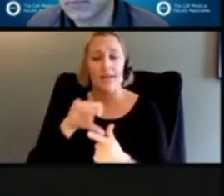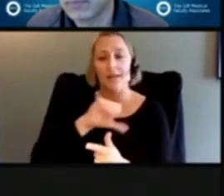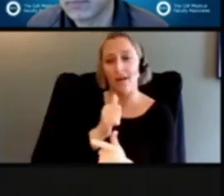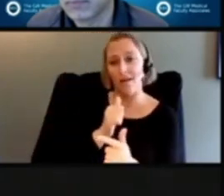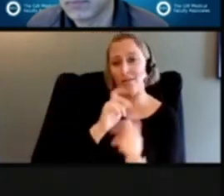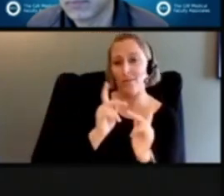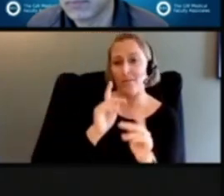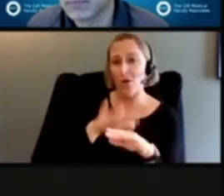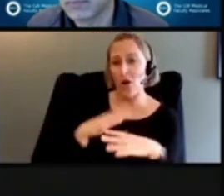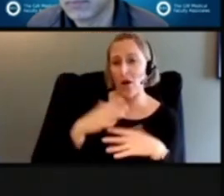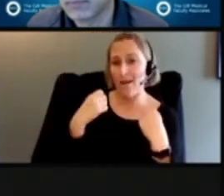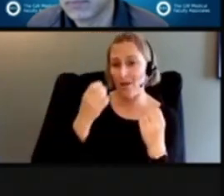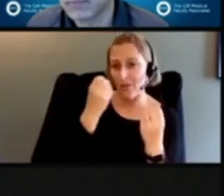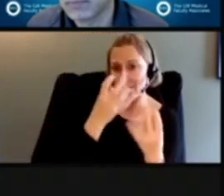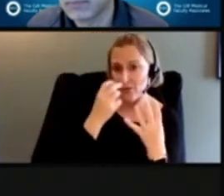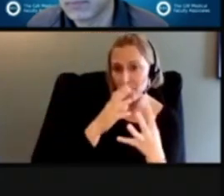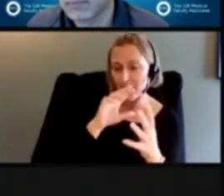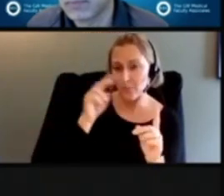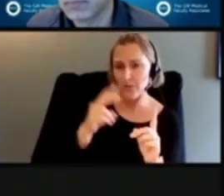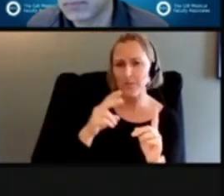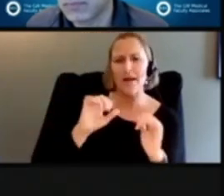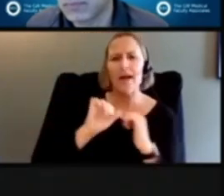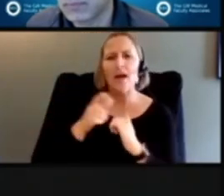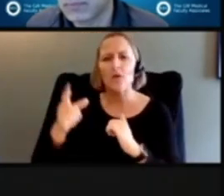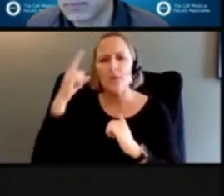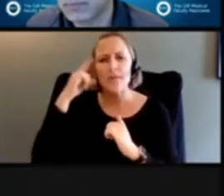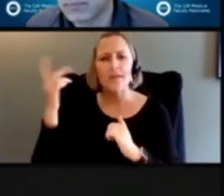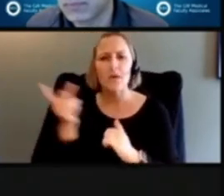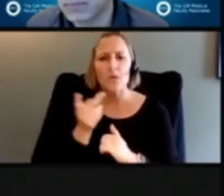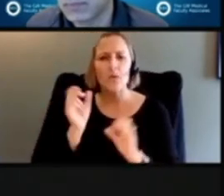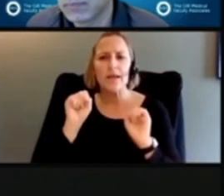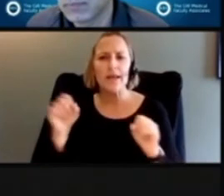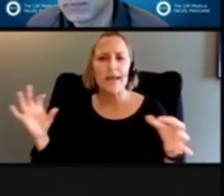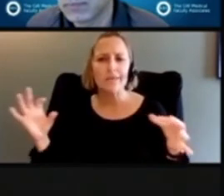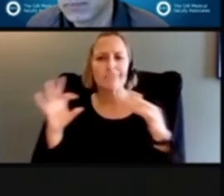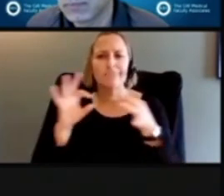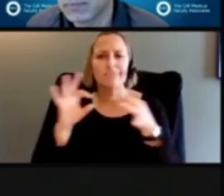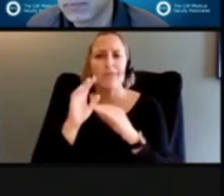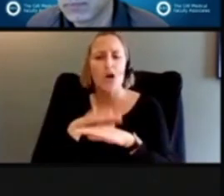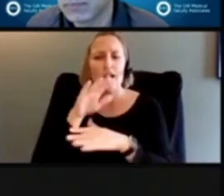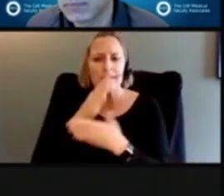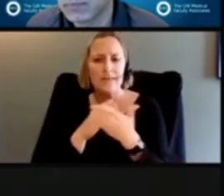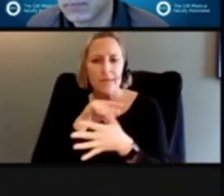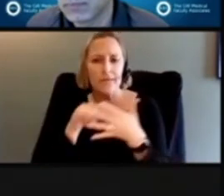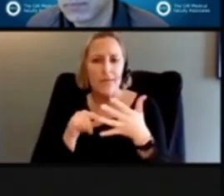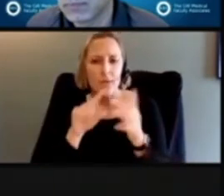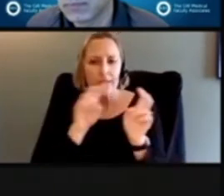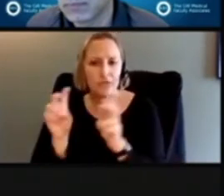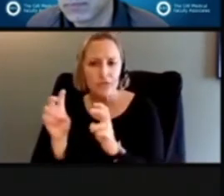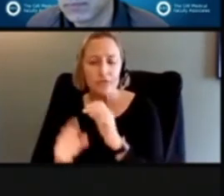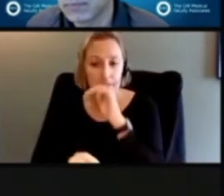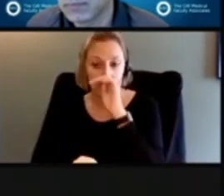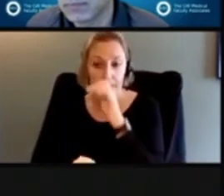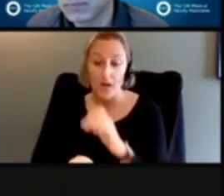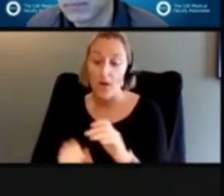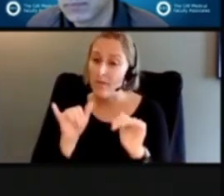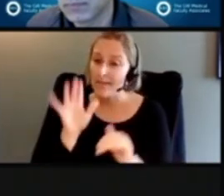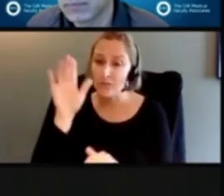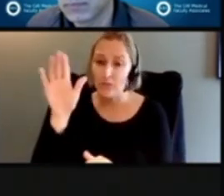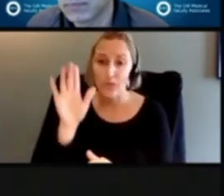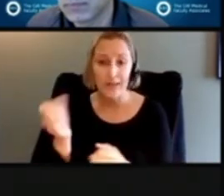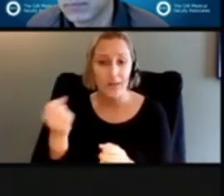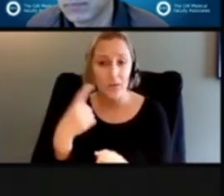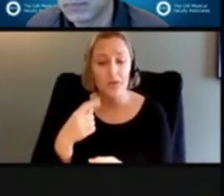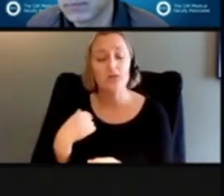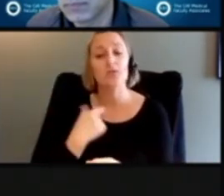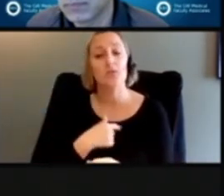side, what is your thinking about where we might come together on some of these issues? Yeah, no, that's a great question. So we